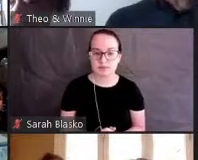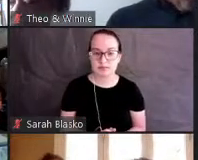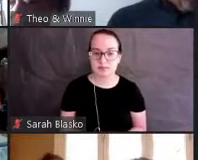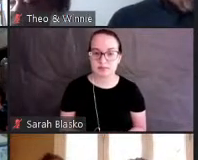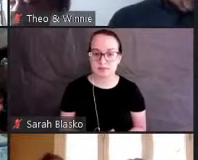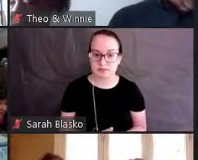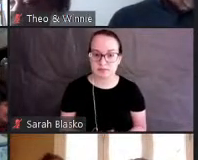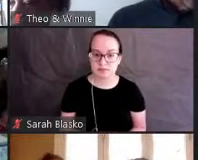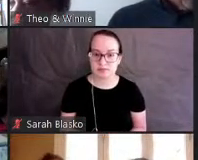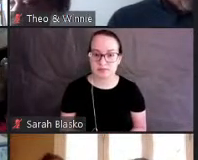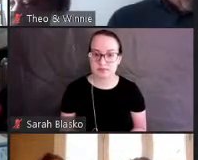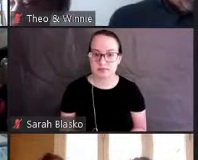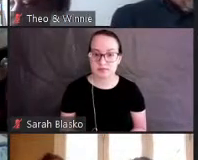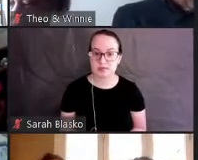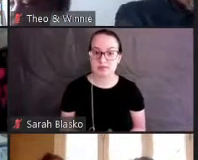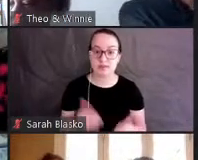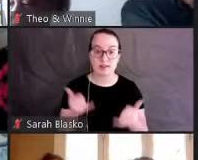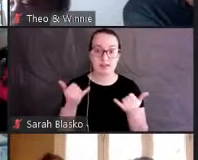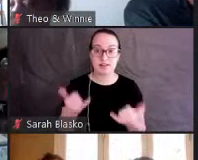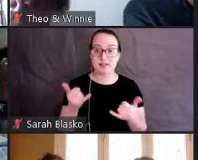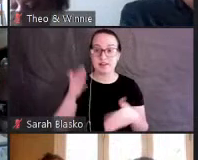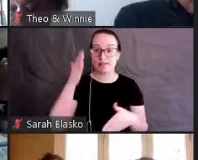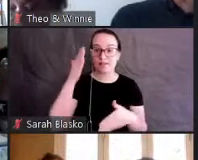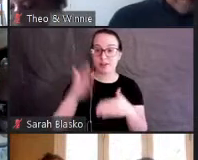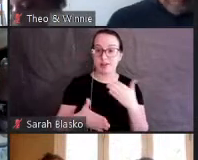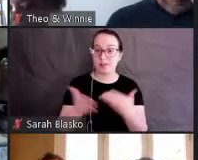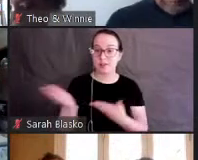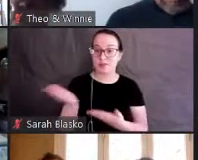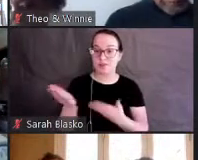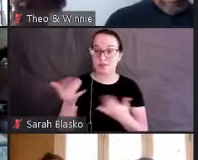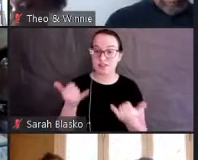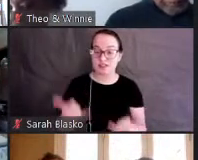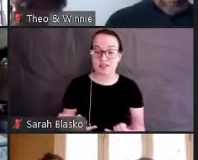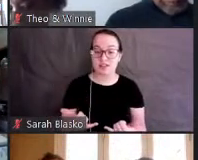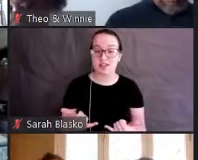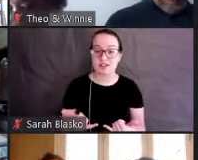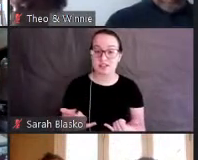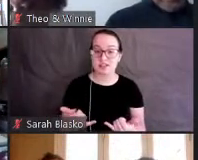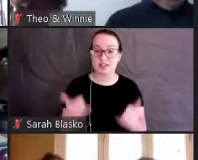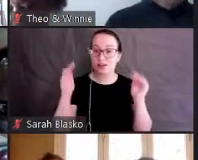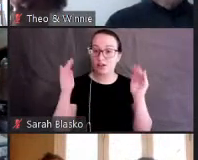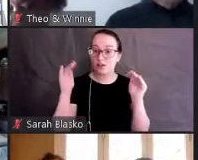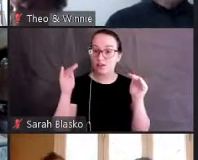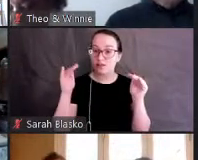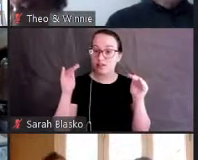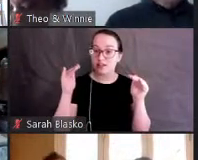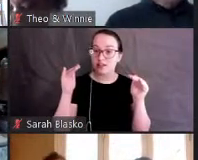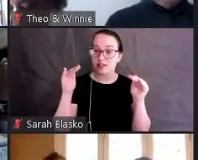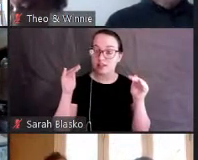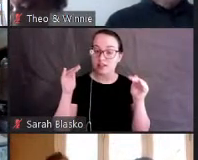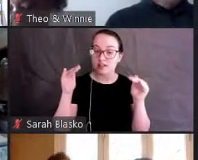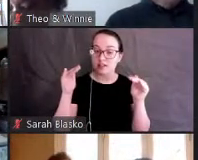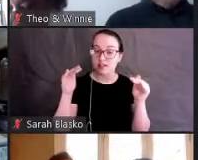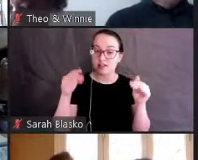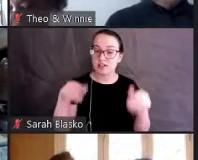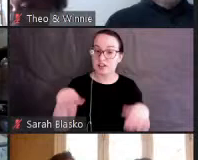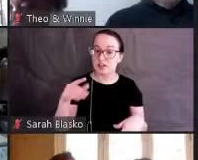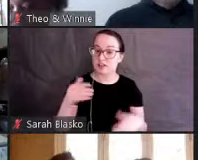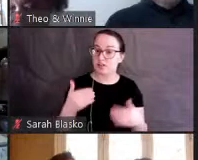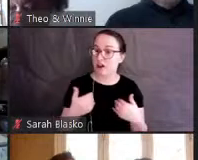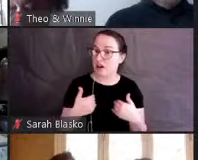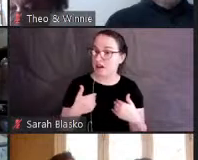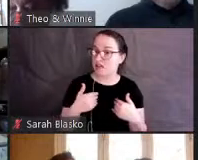Well, this concludes our service today. Hopefully you had a very unique, I'd